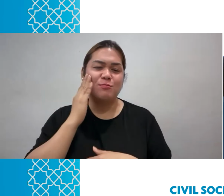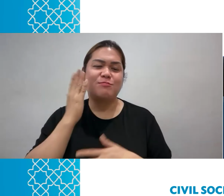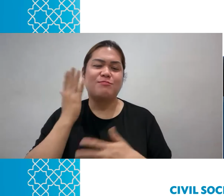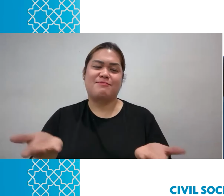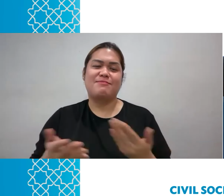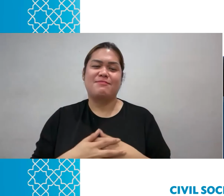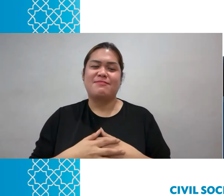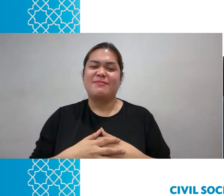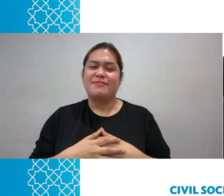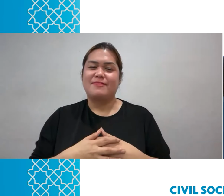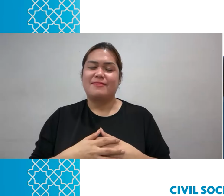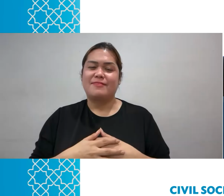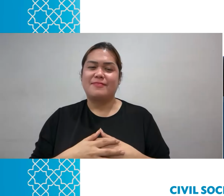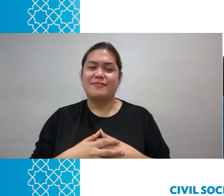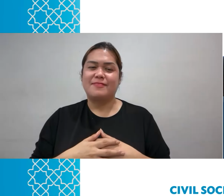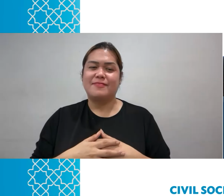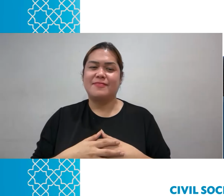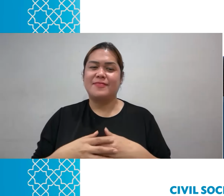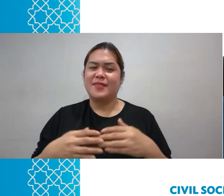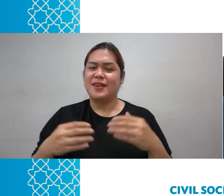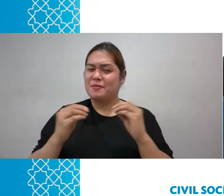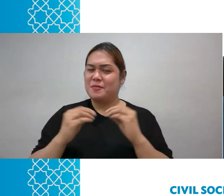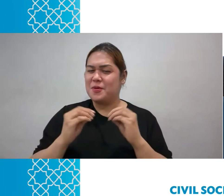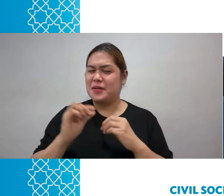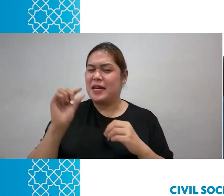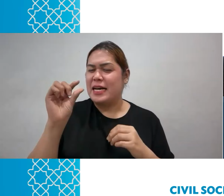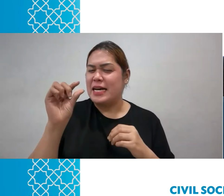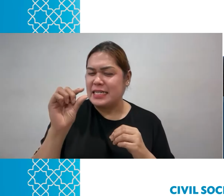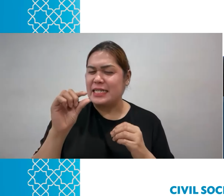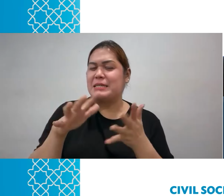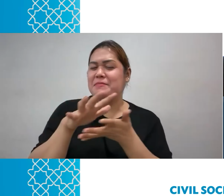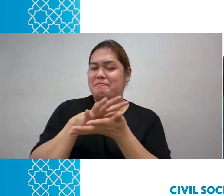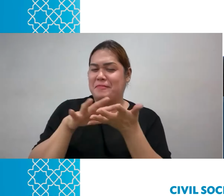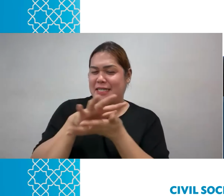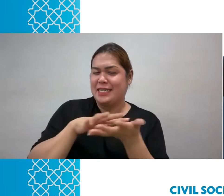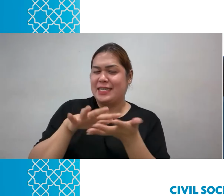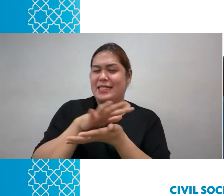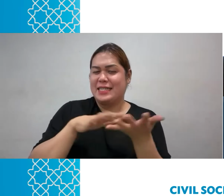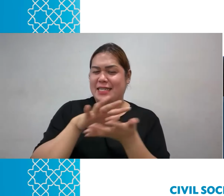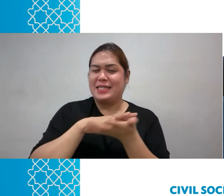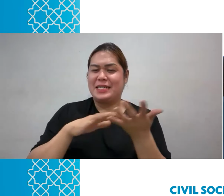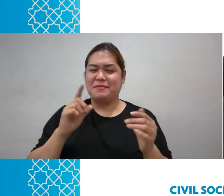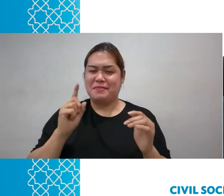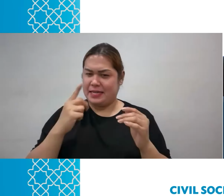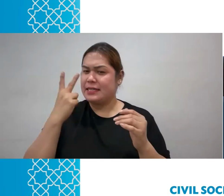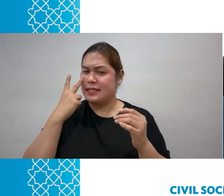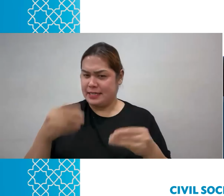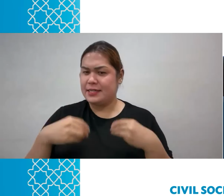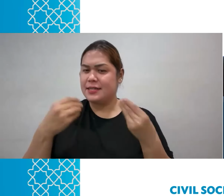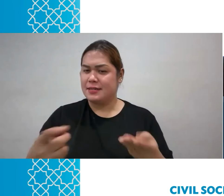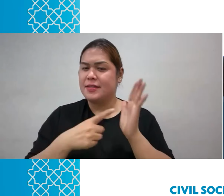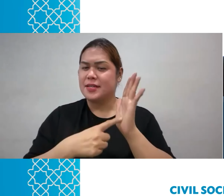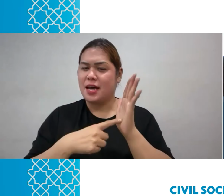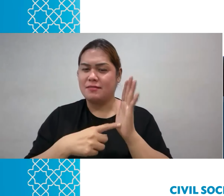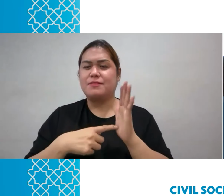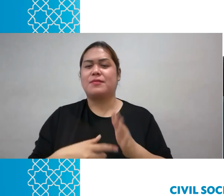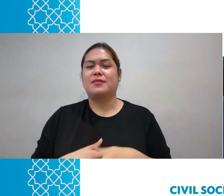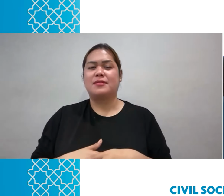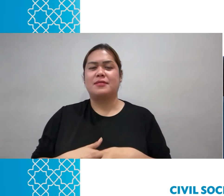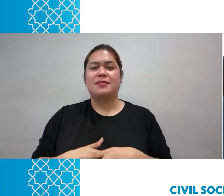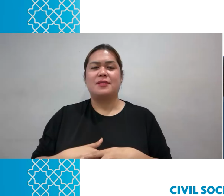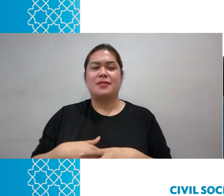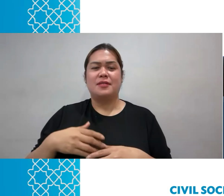it can be a bit of more mixed there. But let me give you an example, in our area, working